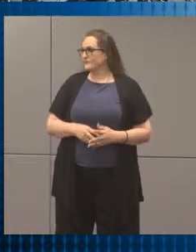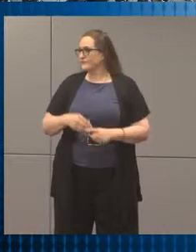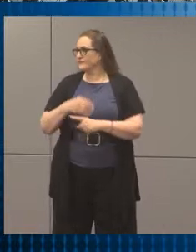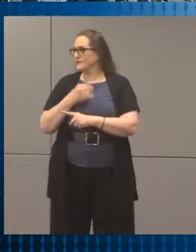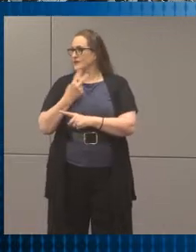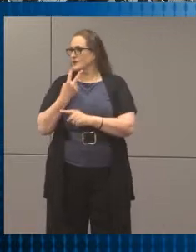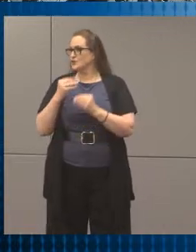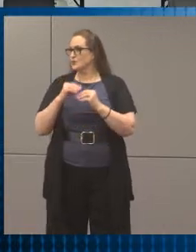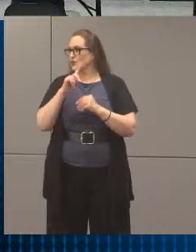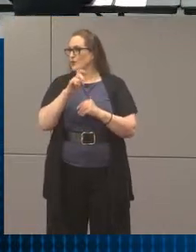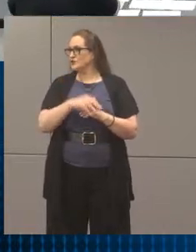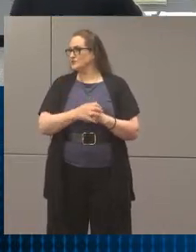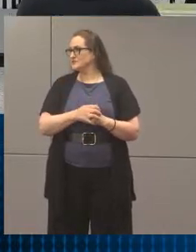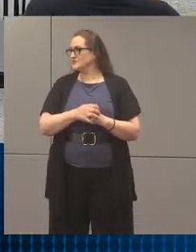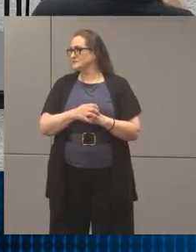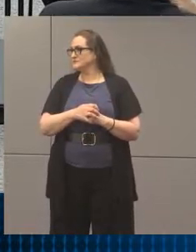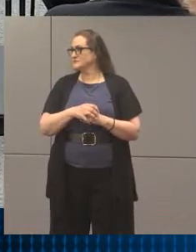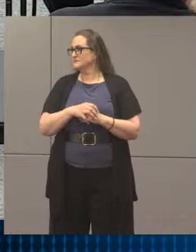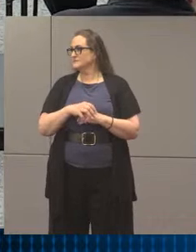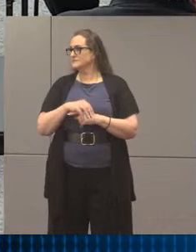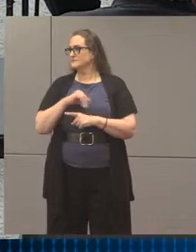questions.